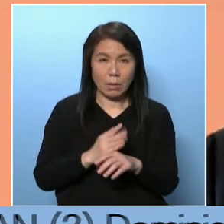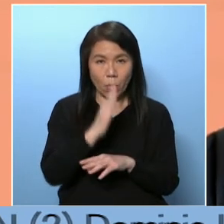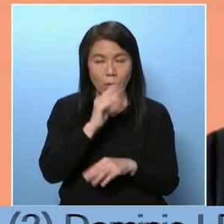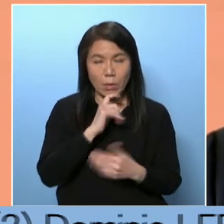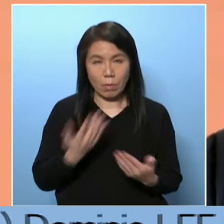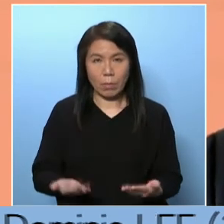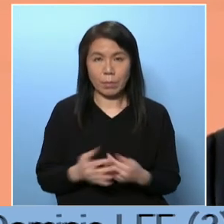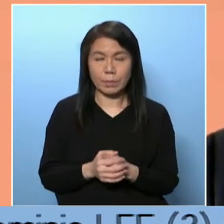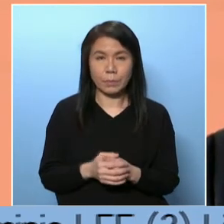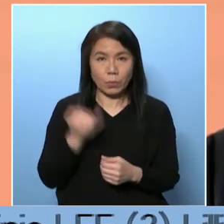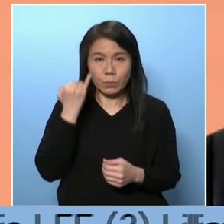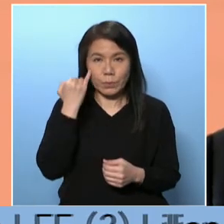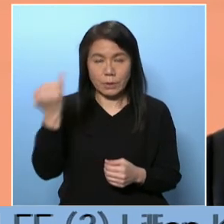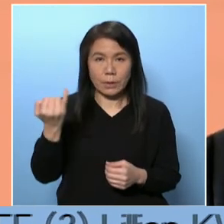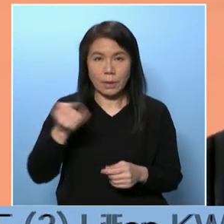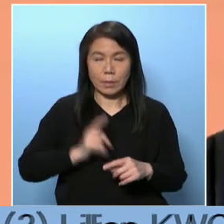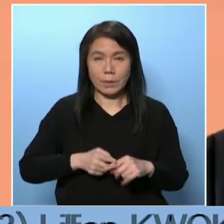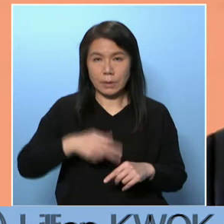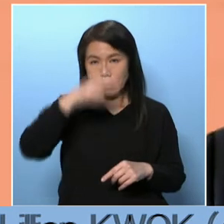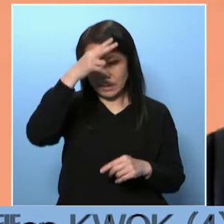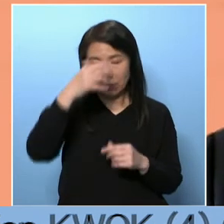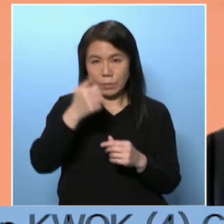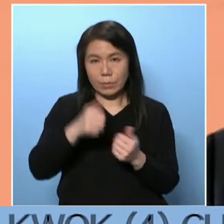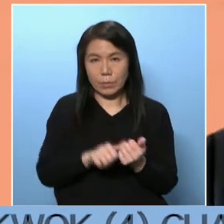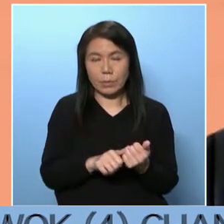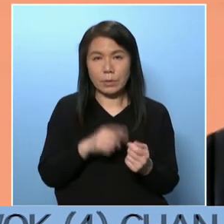to vaccination. So